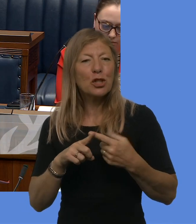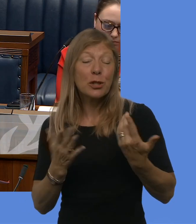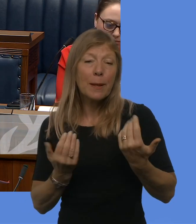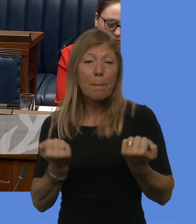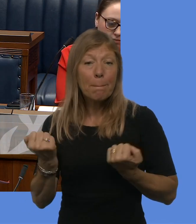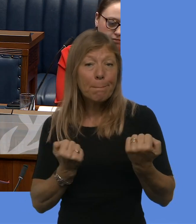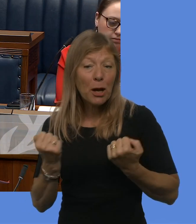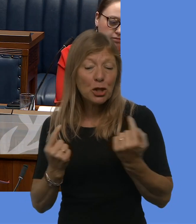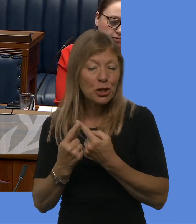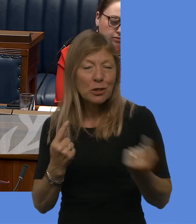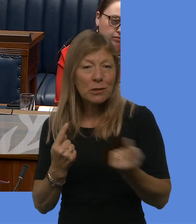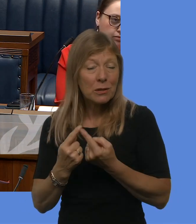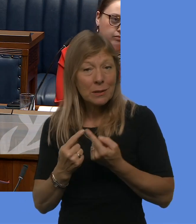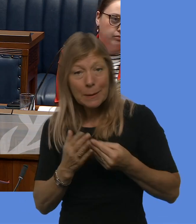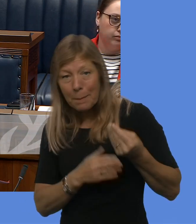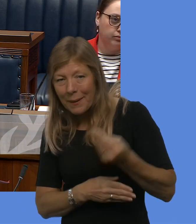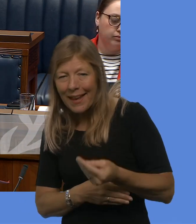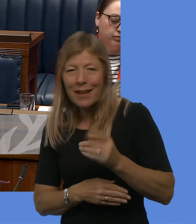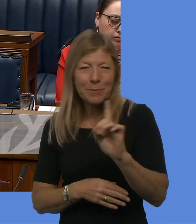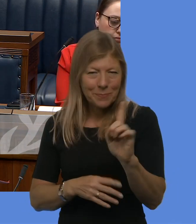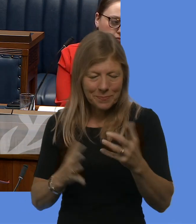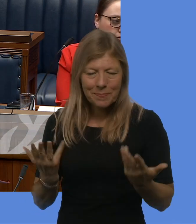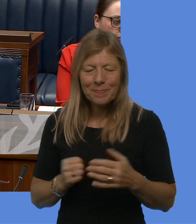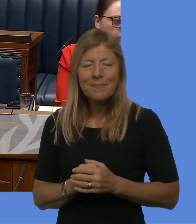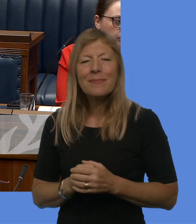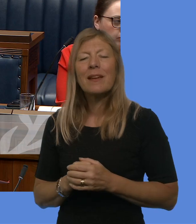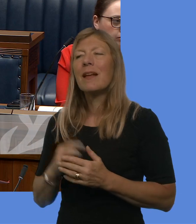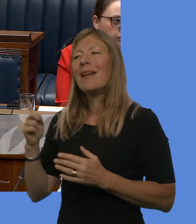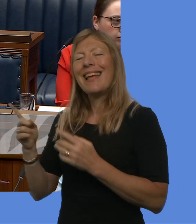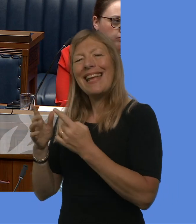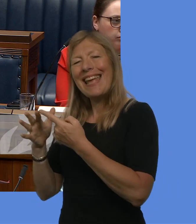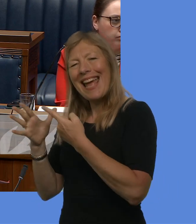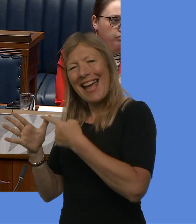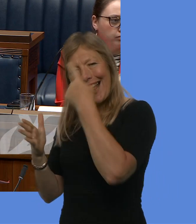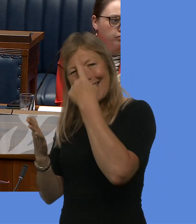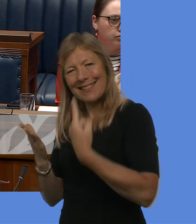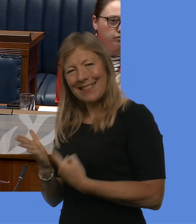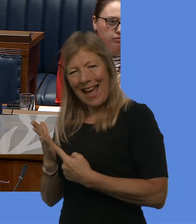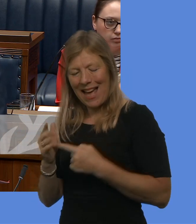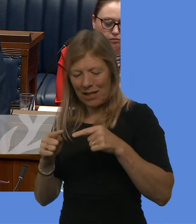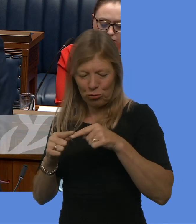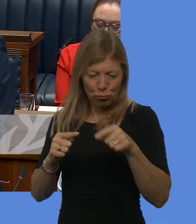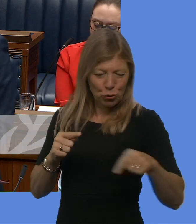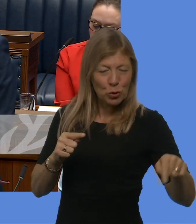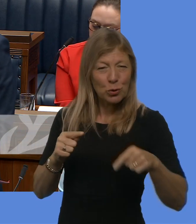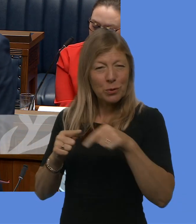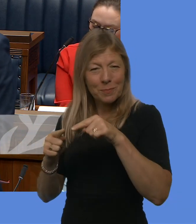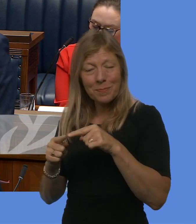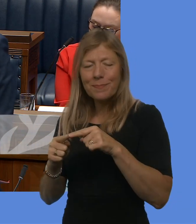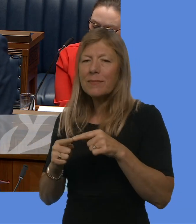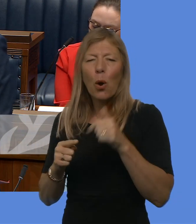its bus routes based on public demand in the area, and routes are reviewed on an ongoing basis, particularly at the start of the school